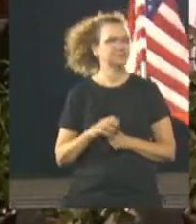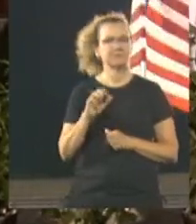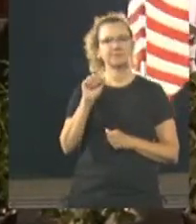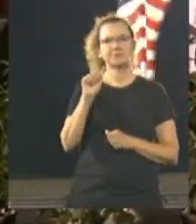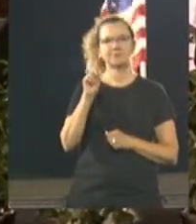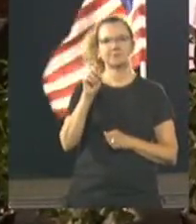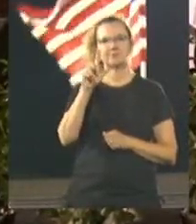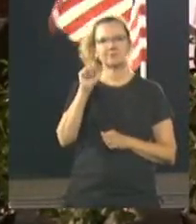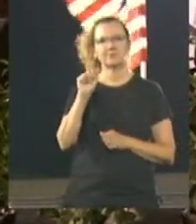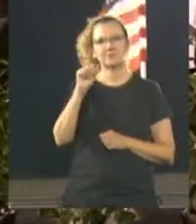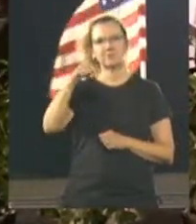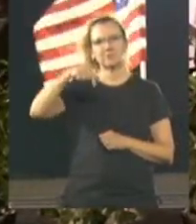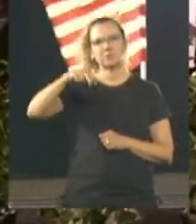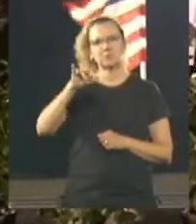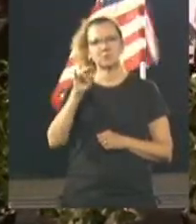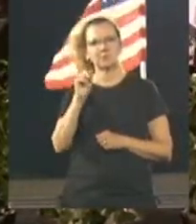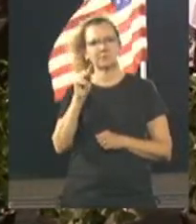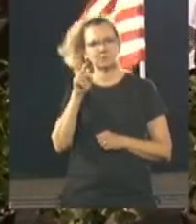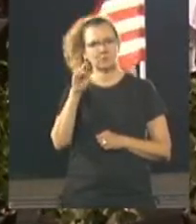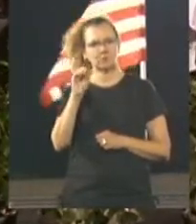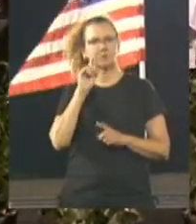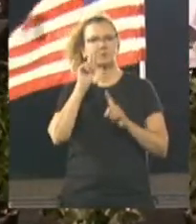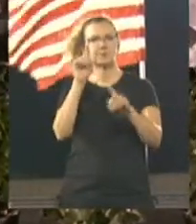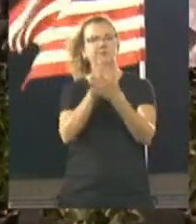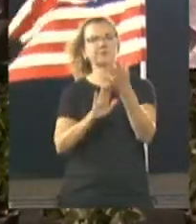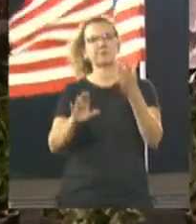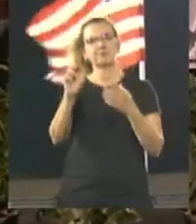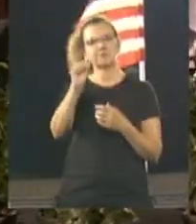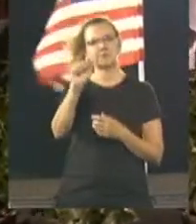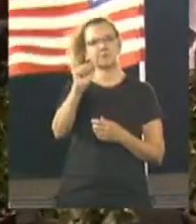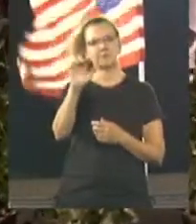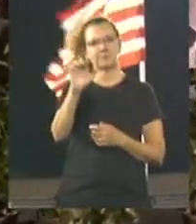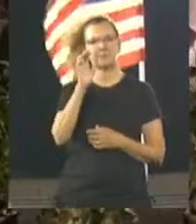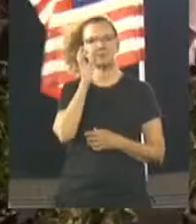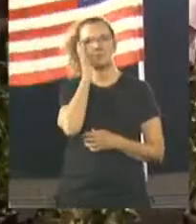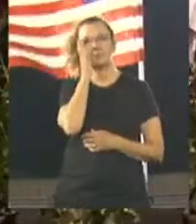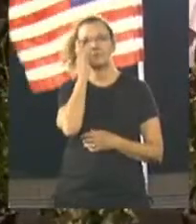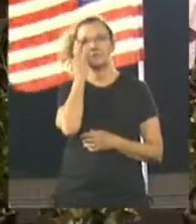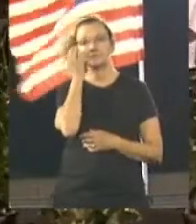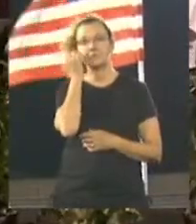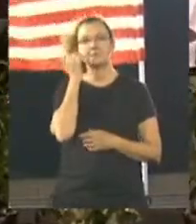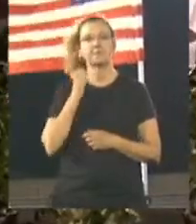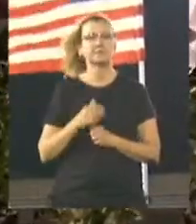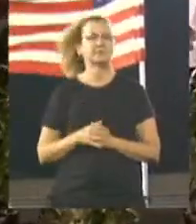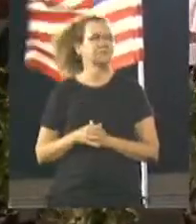Adela Quintero will be attending San Antonio College.